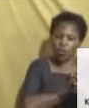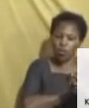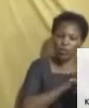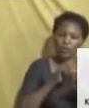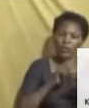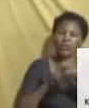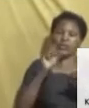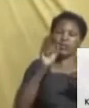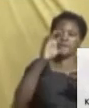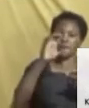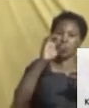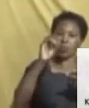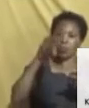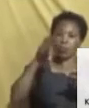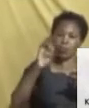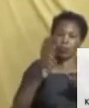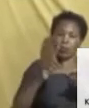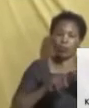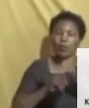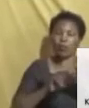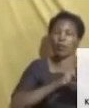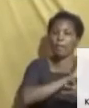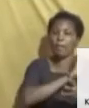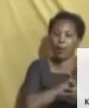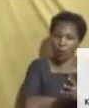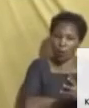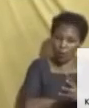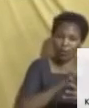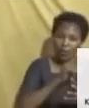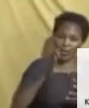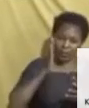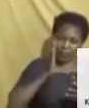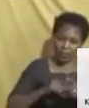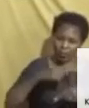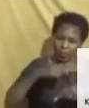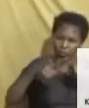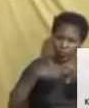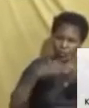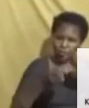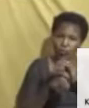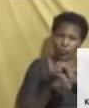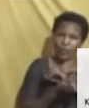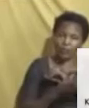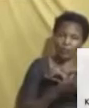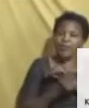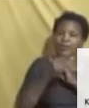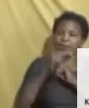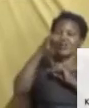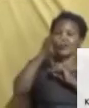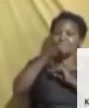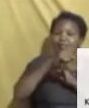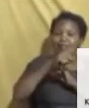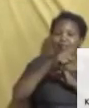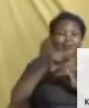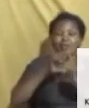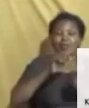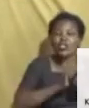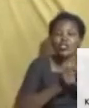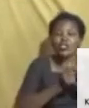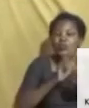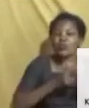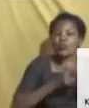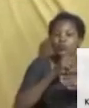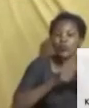and purpose. He proceeds to define what dismemberment is